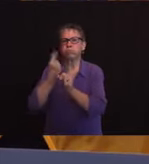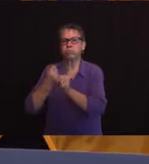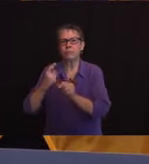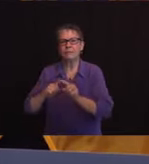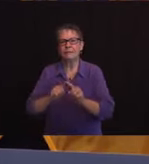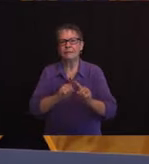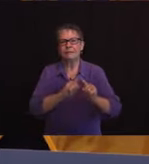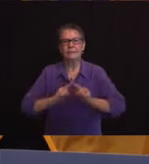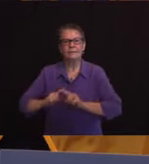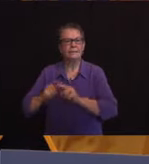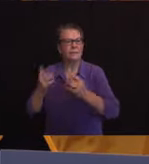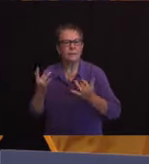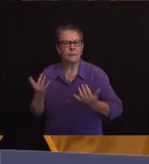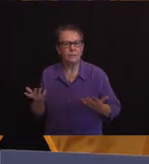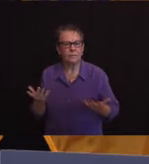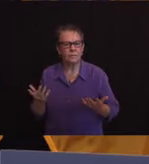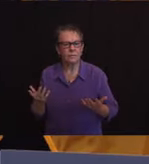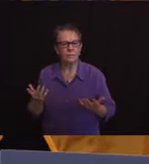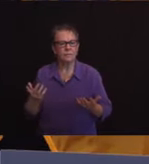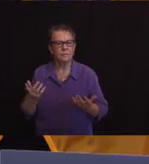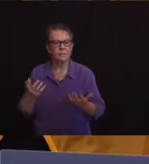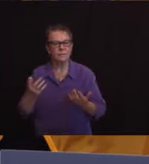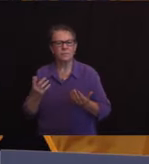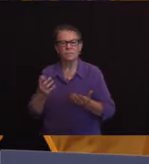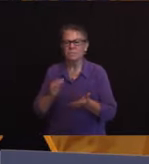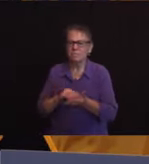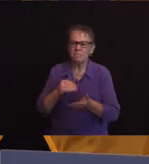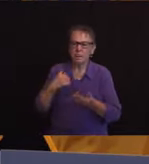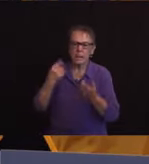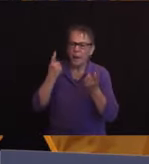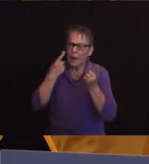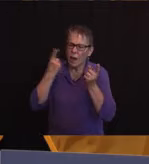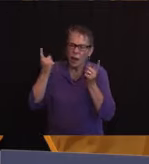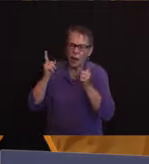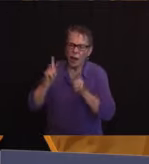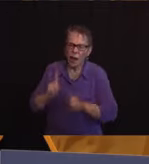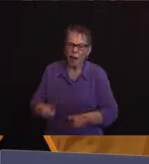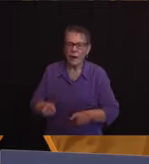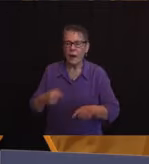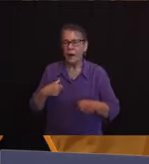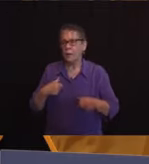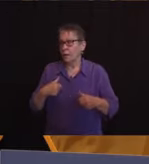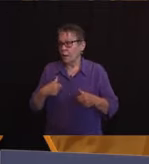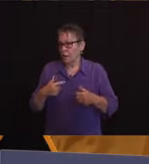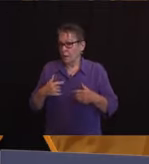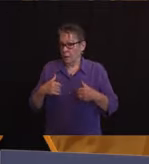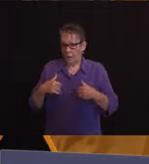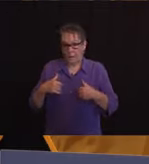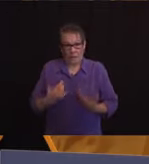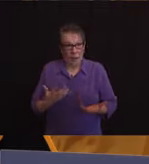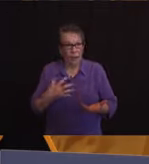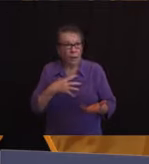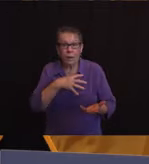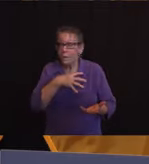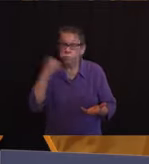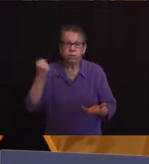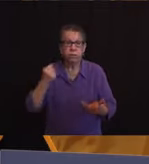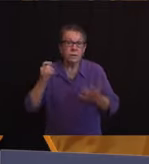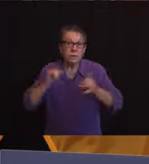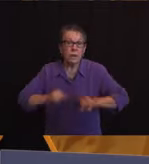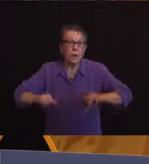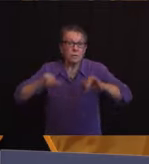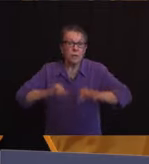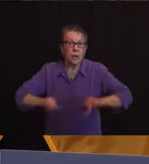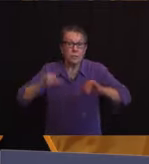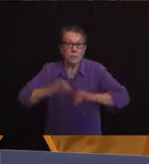issues as far as what's going on. It's the fatigue, it's our location, it's how densely populated we are, it's our neighborhood with New